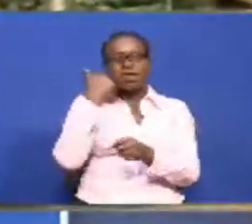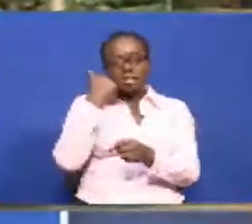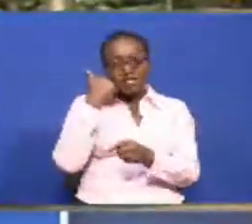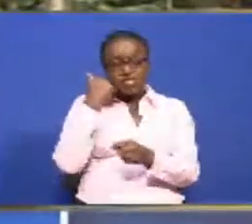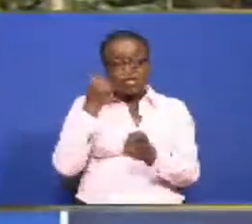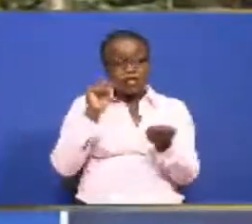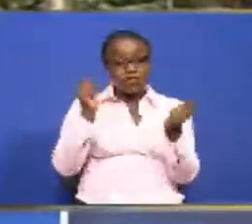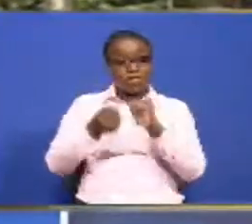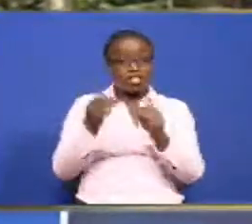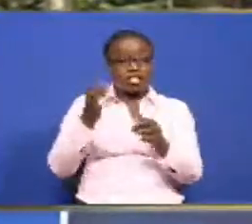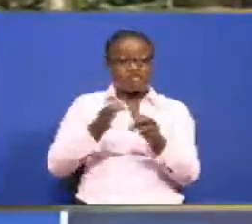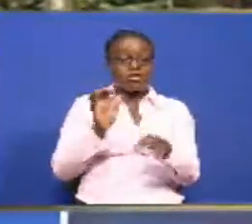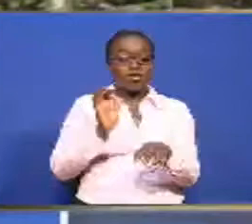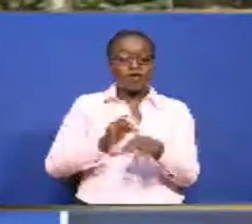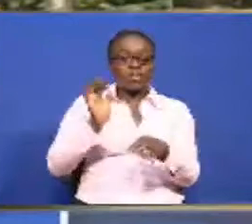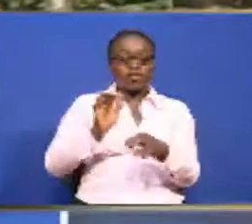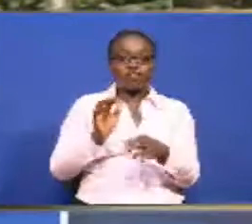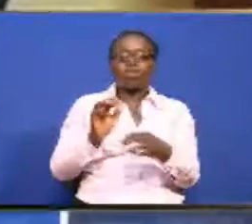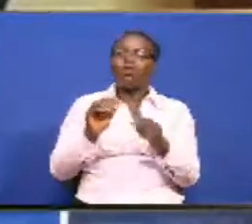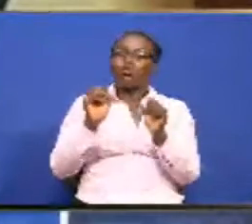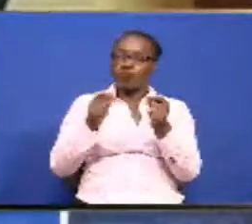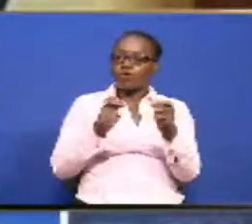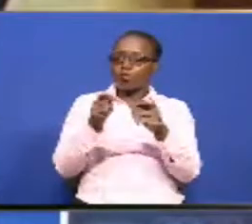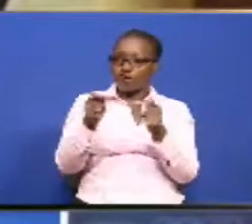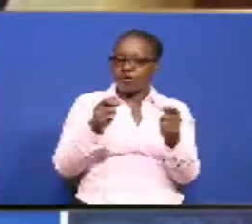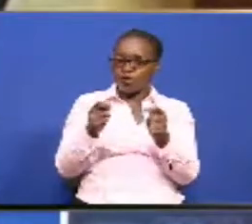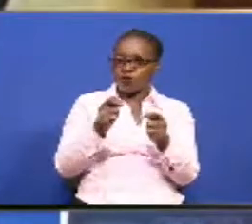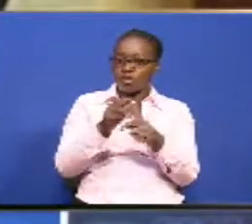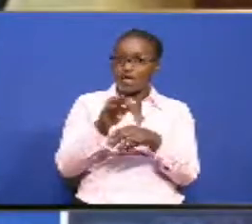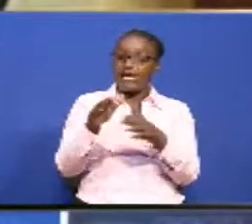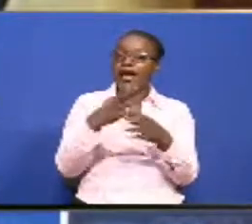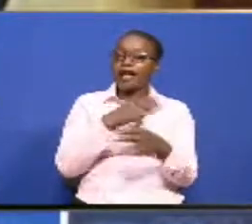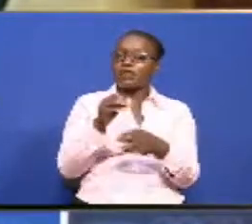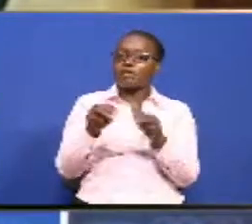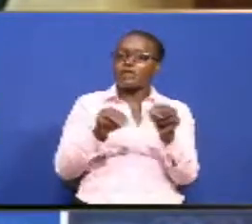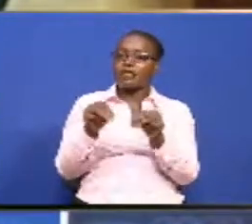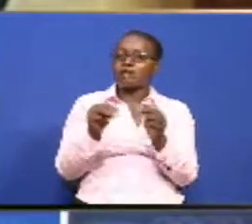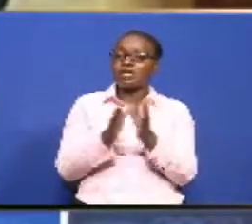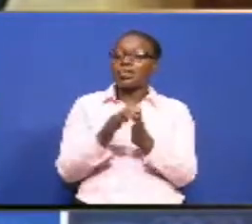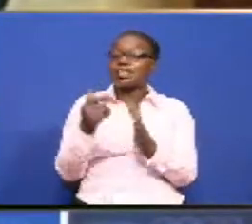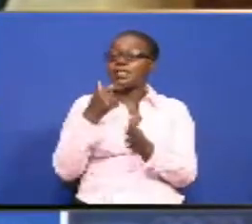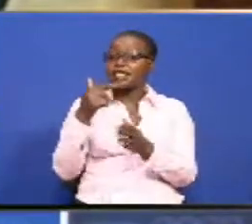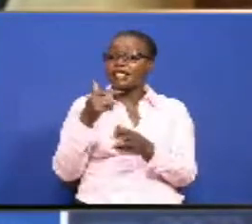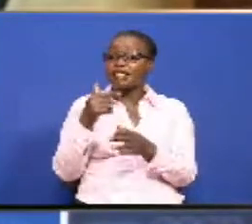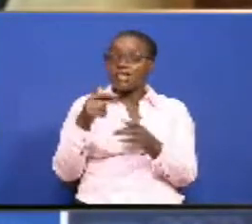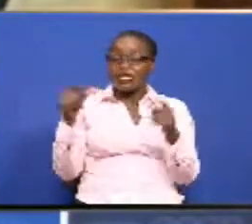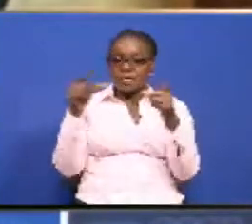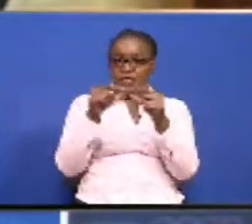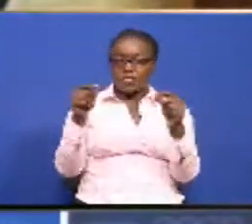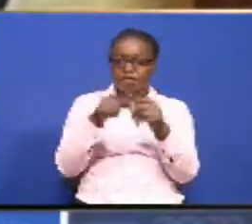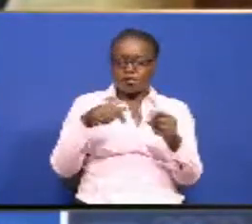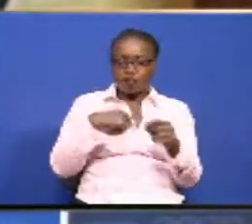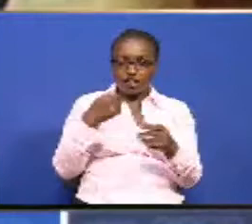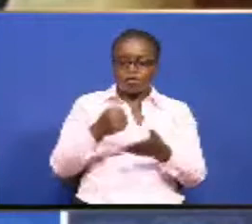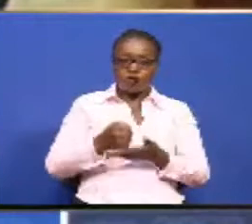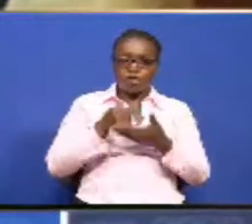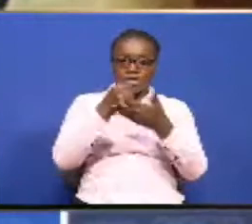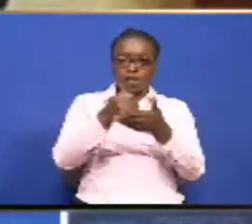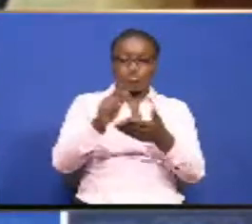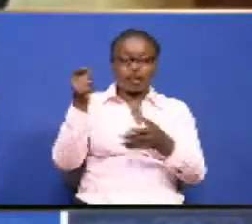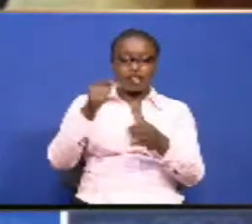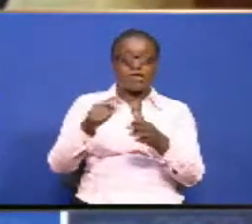iwapo maambukizi hayo yatakabiliwa. As noted earlier in my statement, in order to cushion Kenyans against the adverse impact of